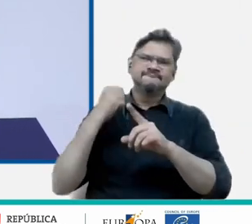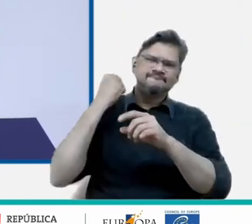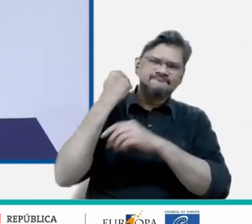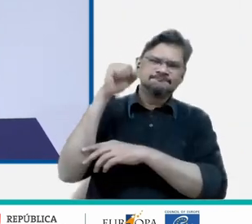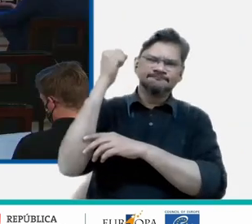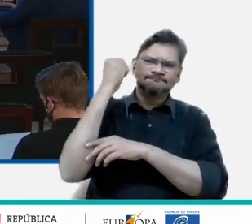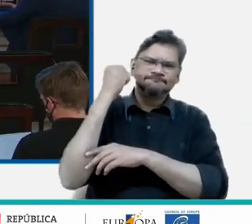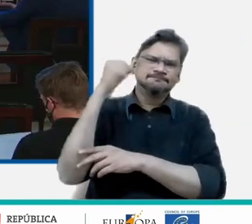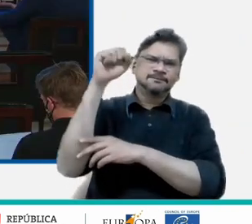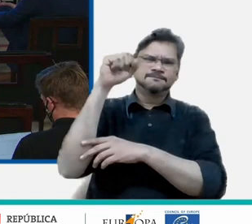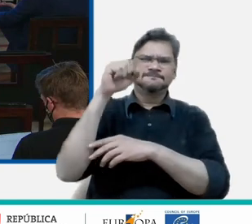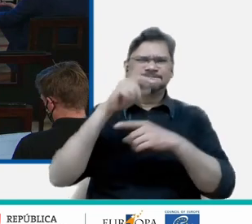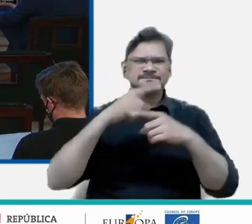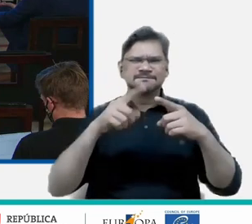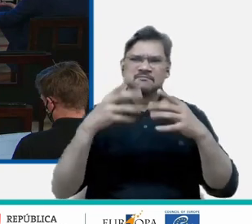Yeah.